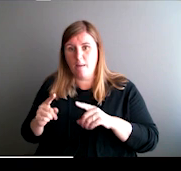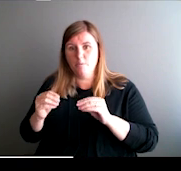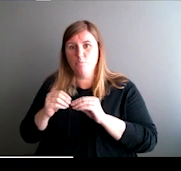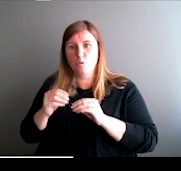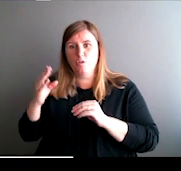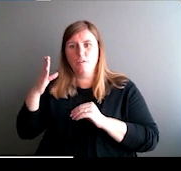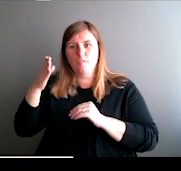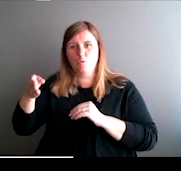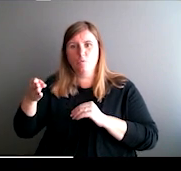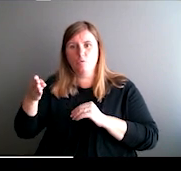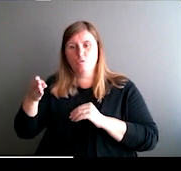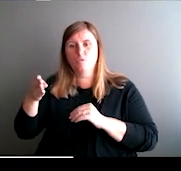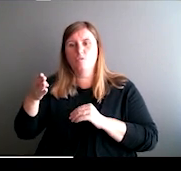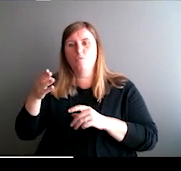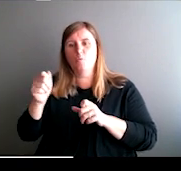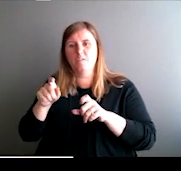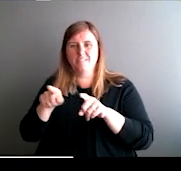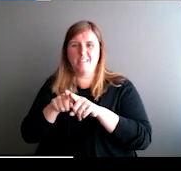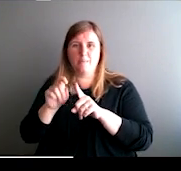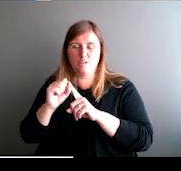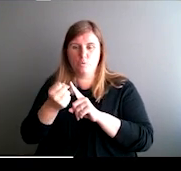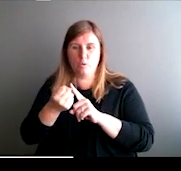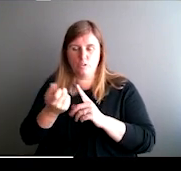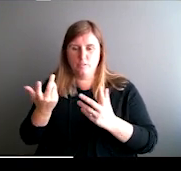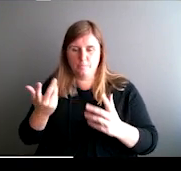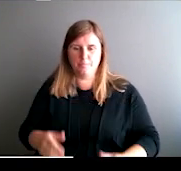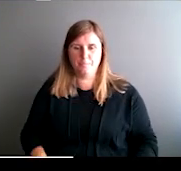in the future under those same circumstances.